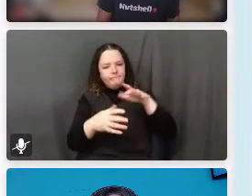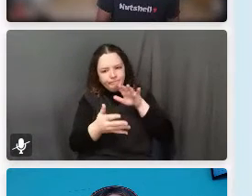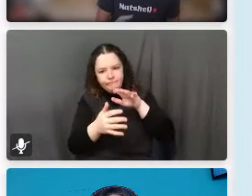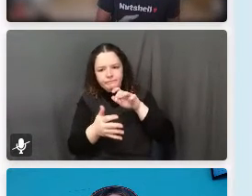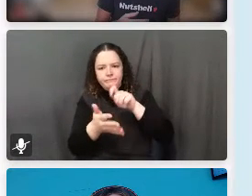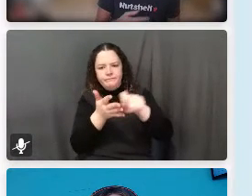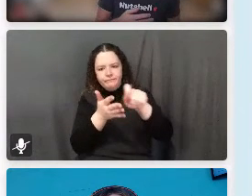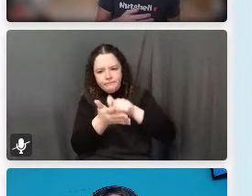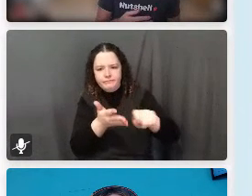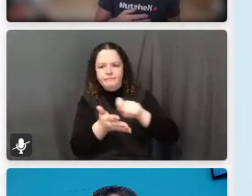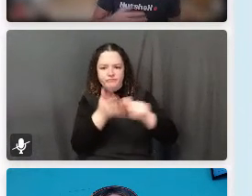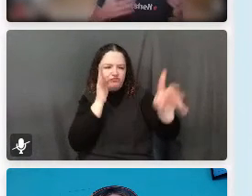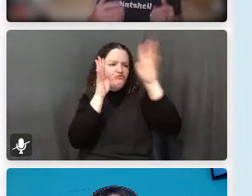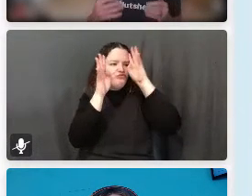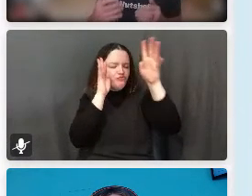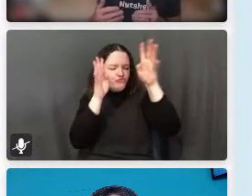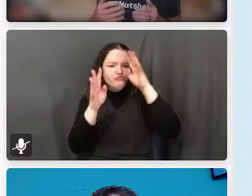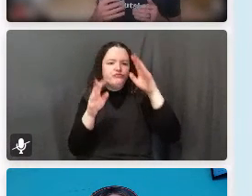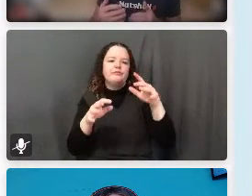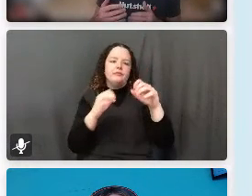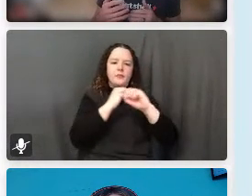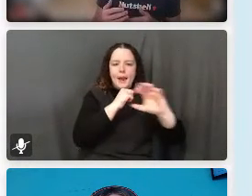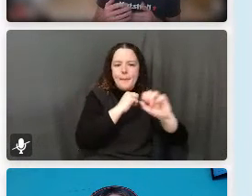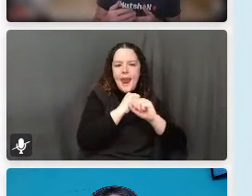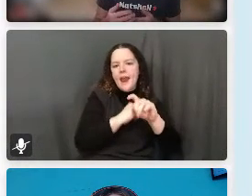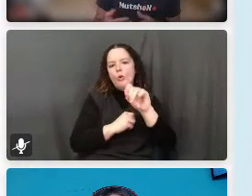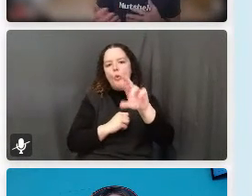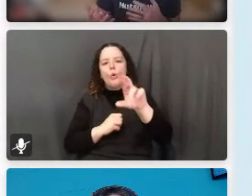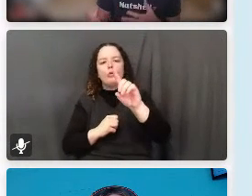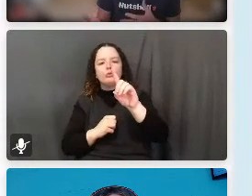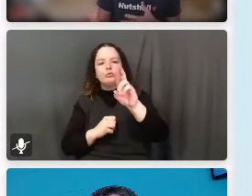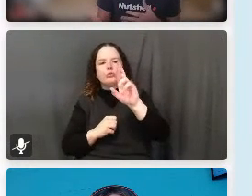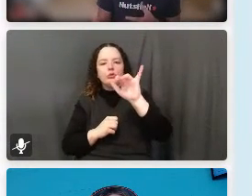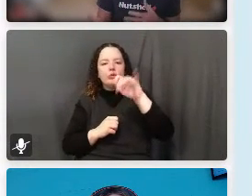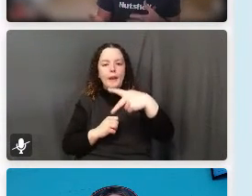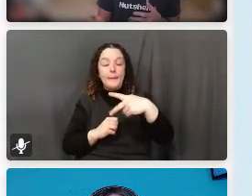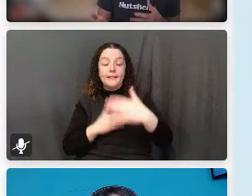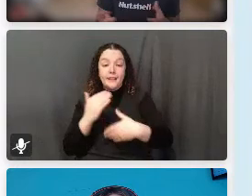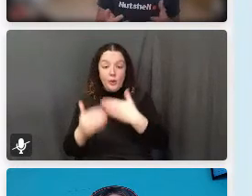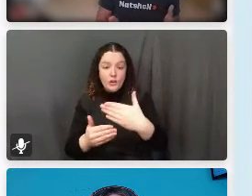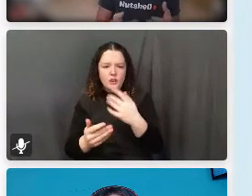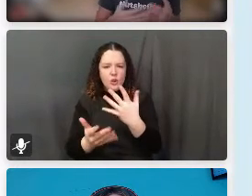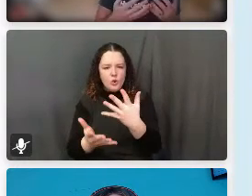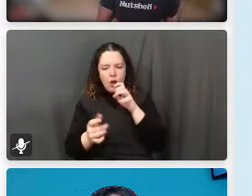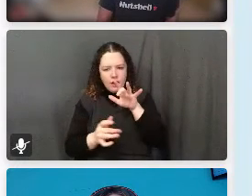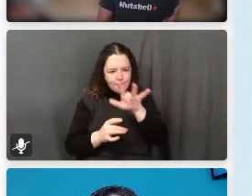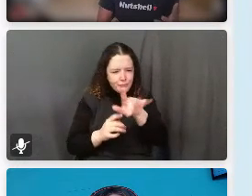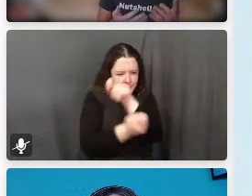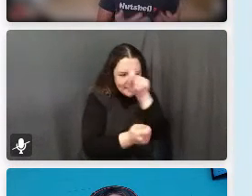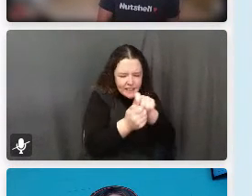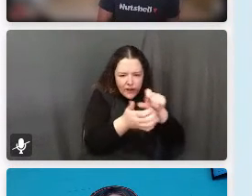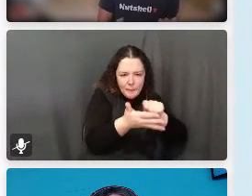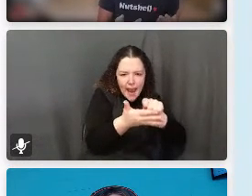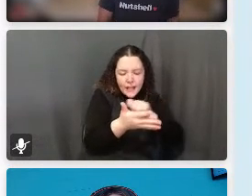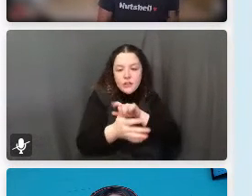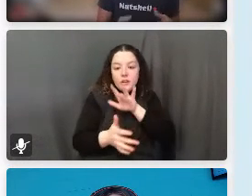sequence, and you want them to have somewhere really specific to land on your website, you can now create that web page or that landing page